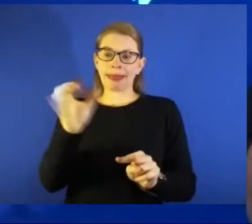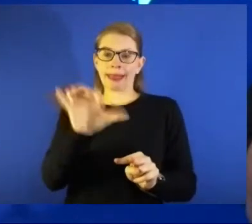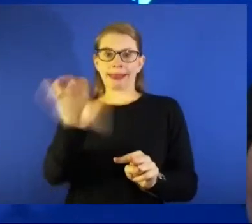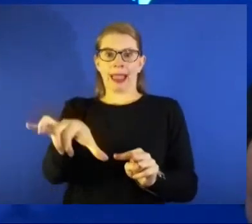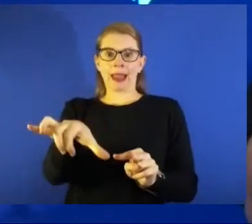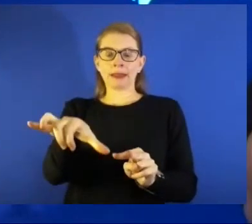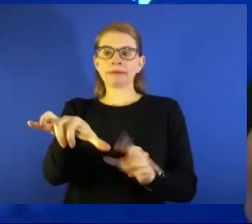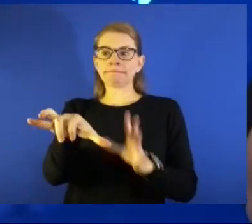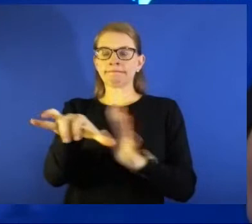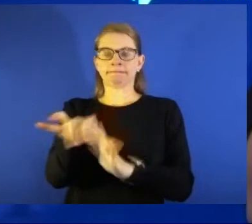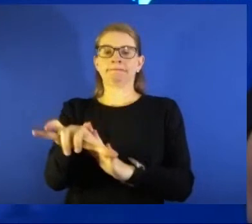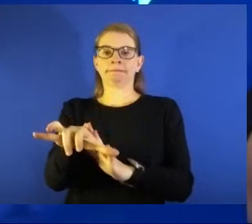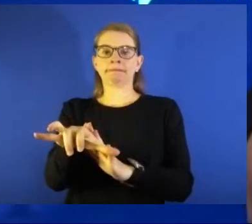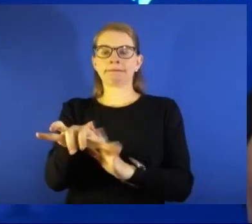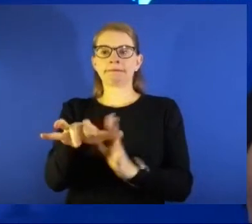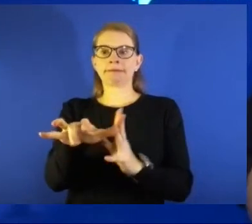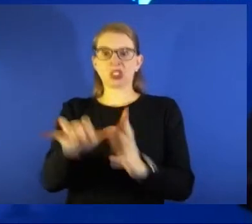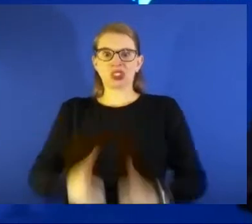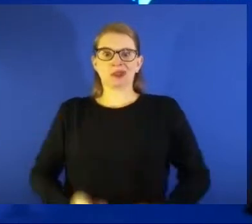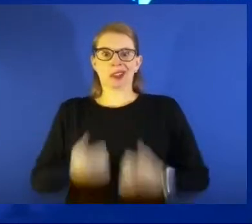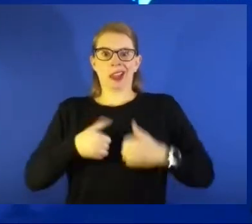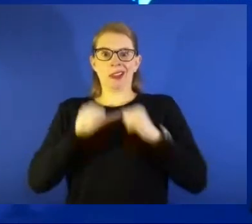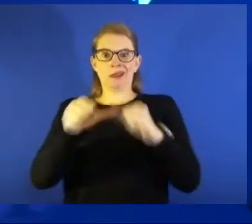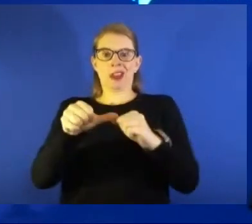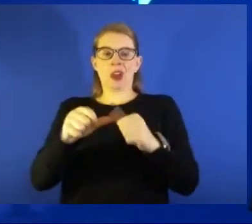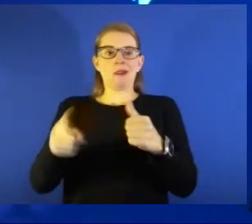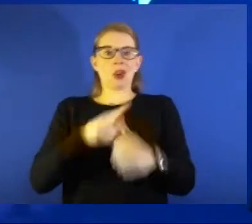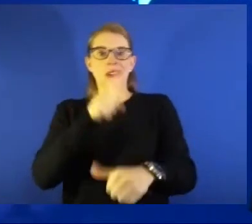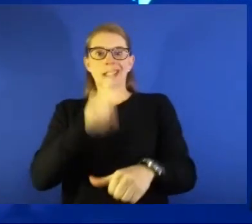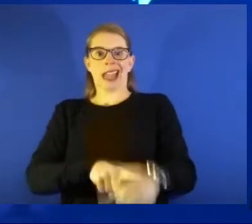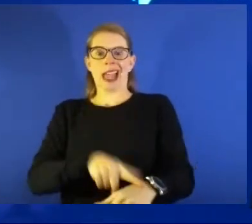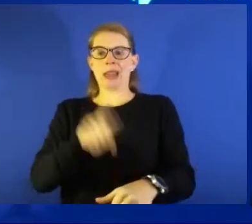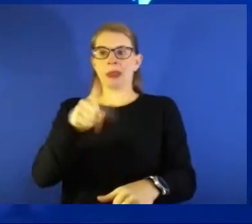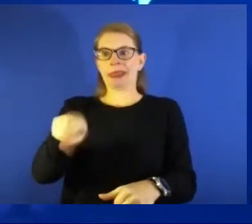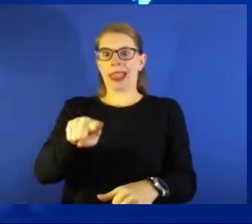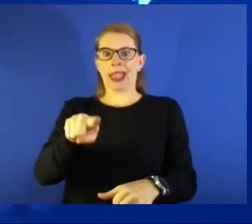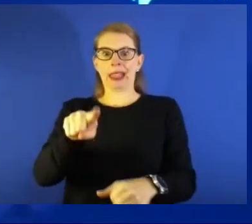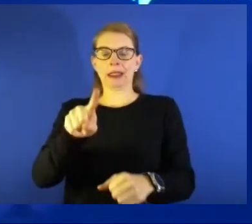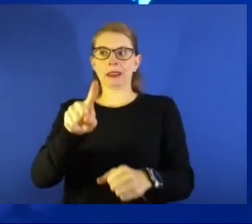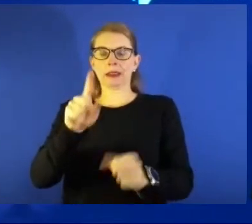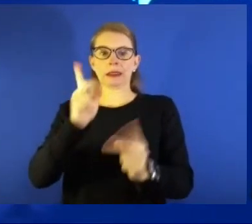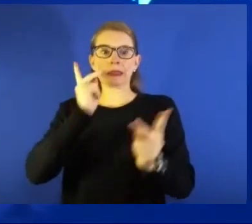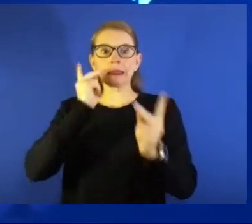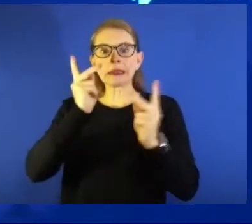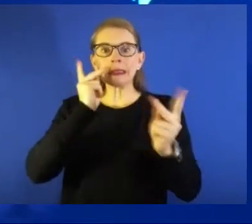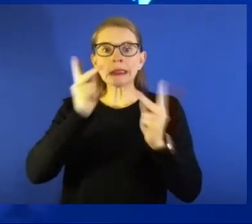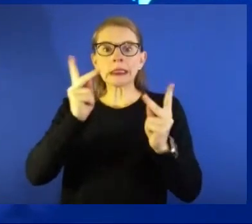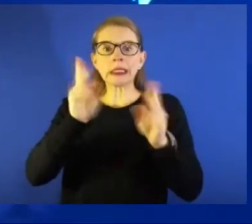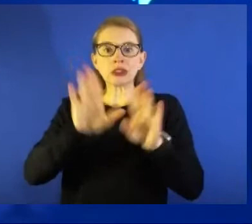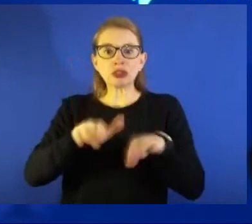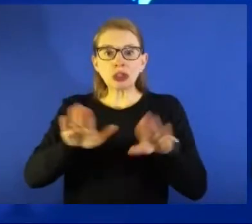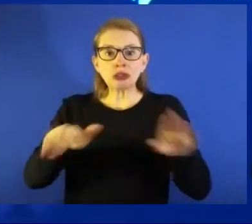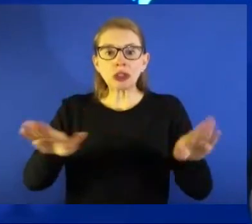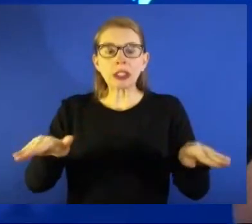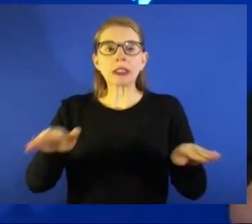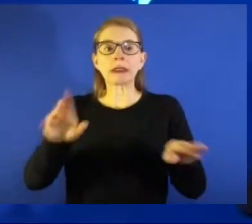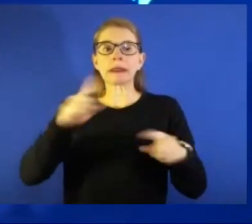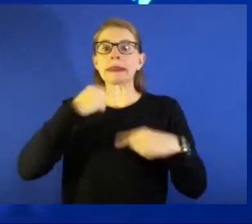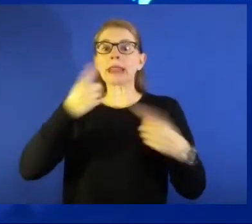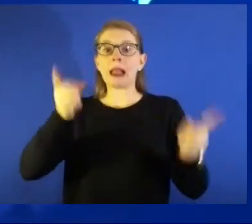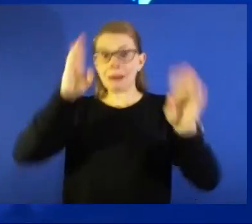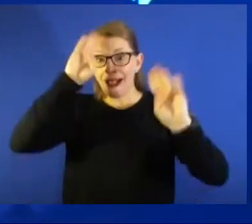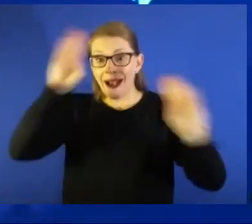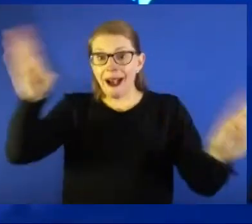it, and to see the first time that they get to see their children say hi and face for the